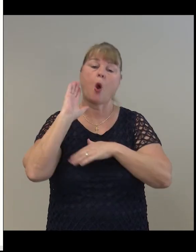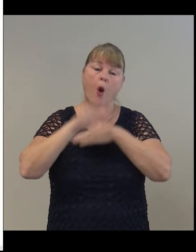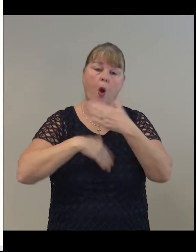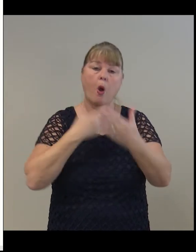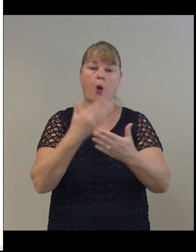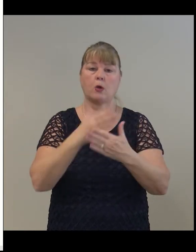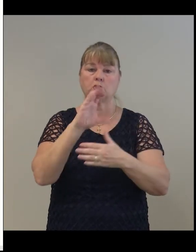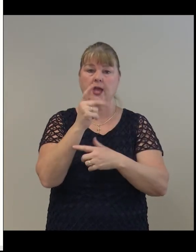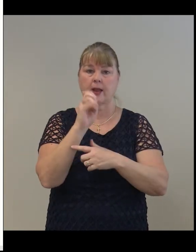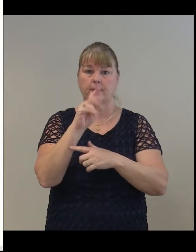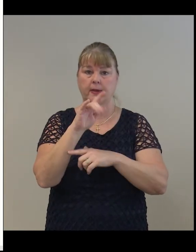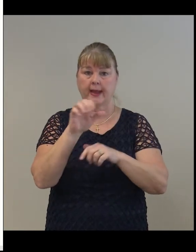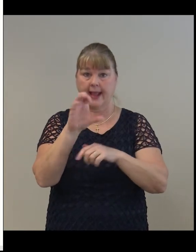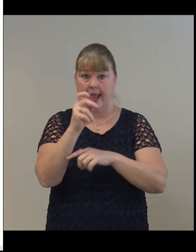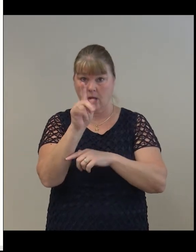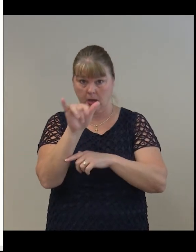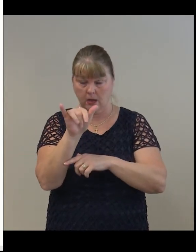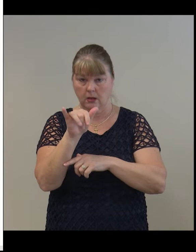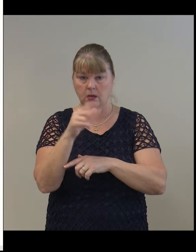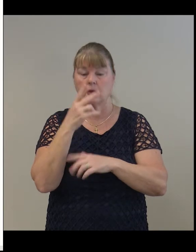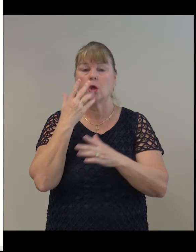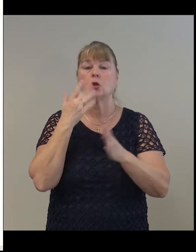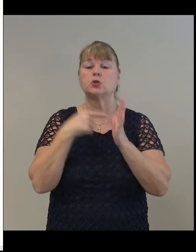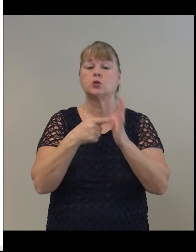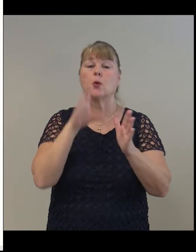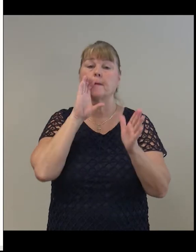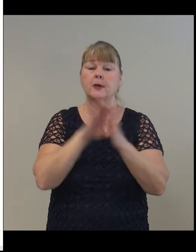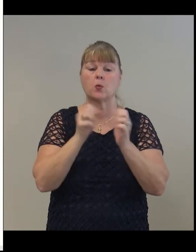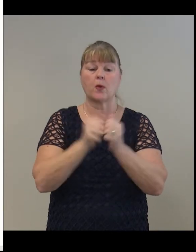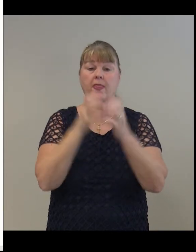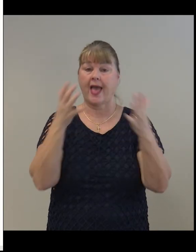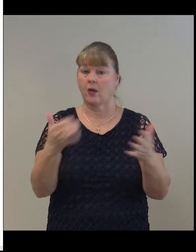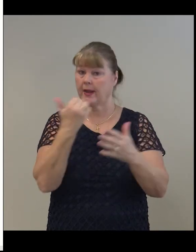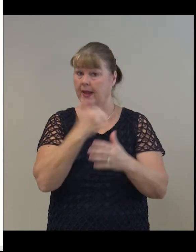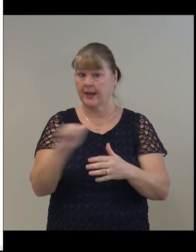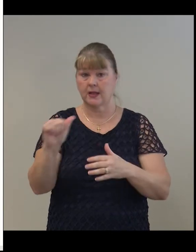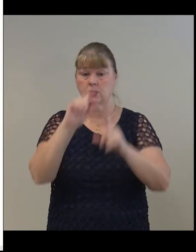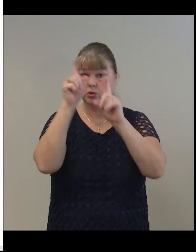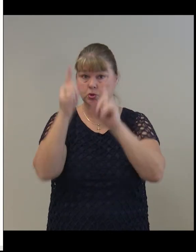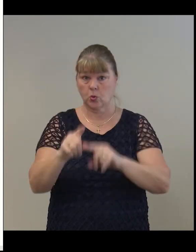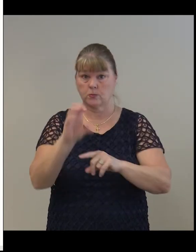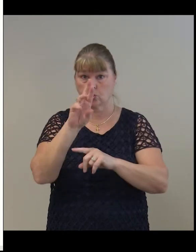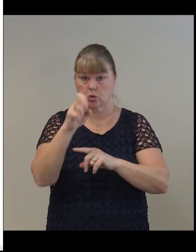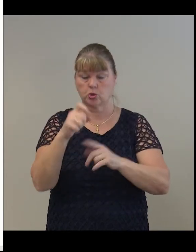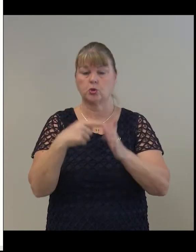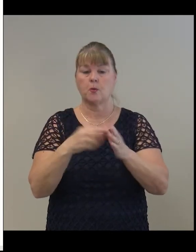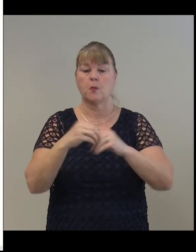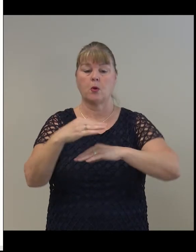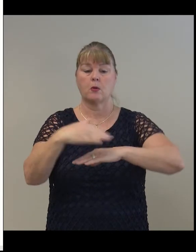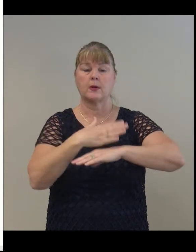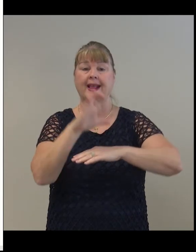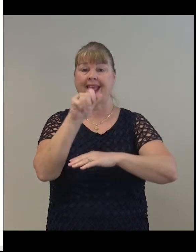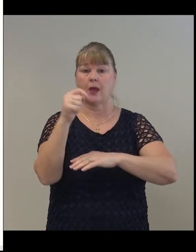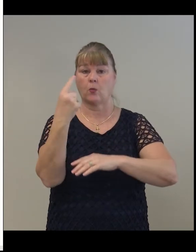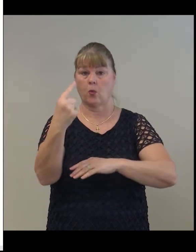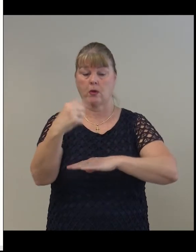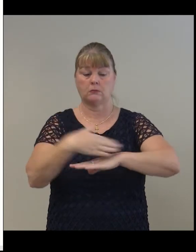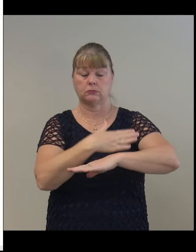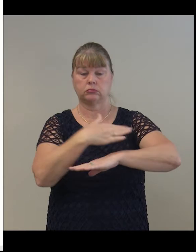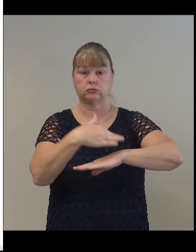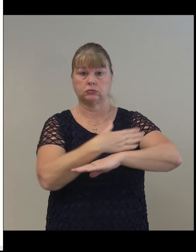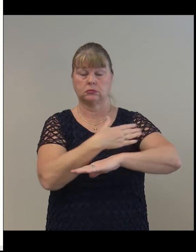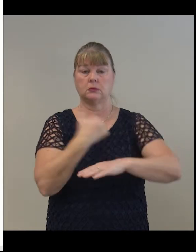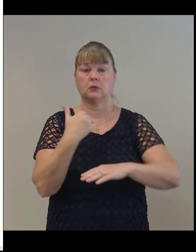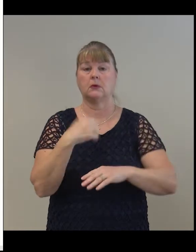So this is what Chatham County looks like without any storm surge. Let's go ahead and progress forward to a Category 1. In